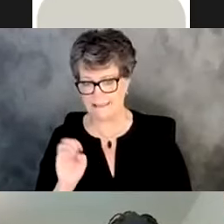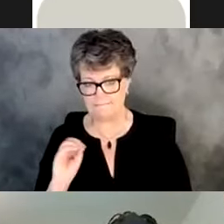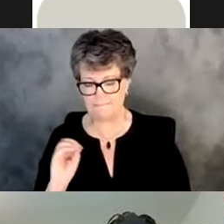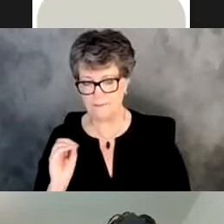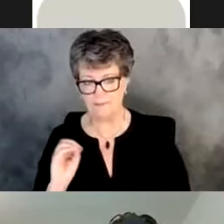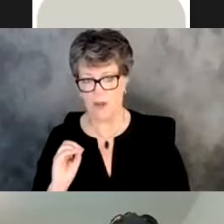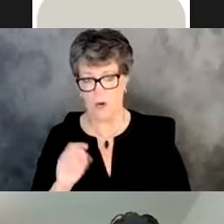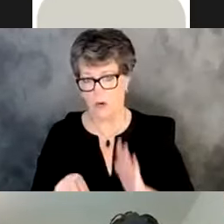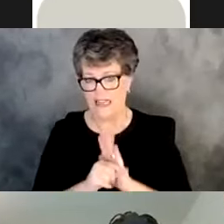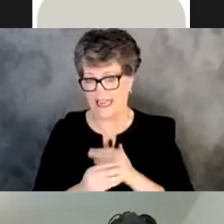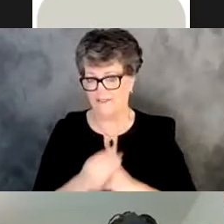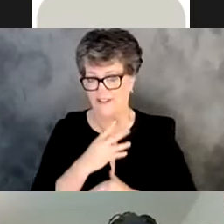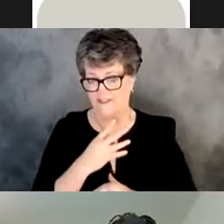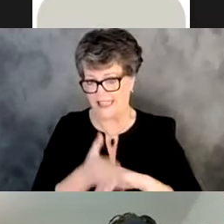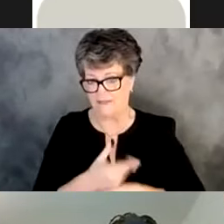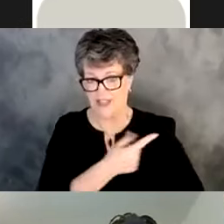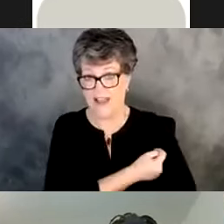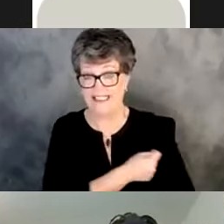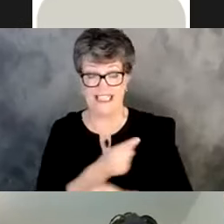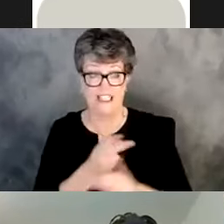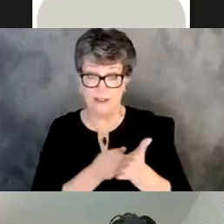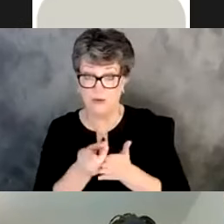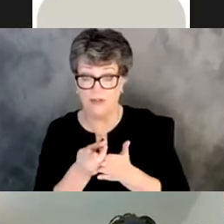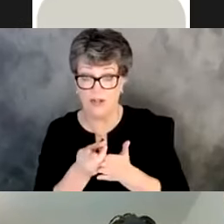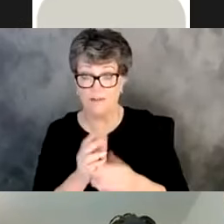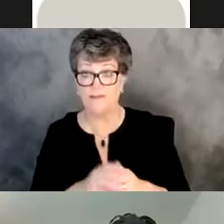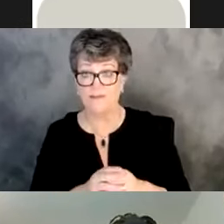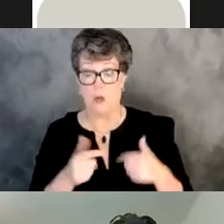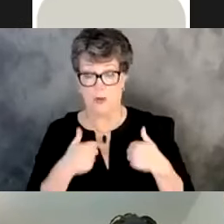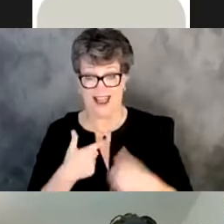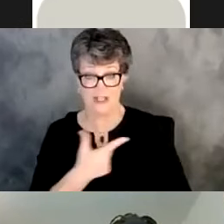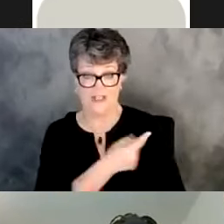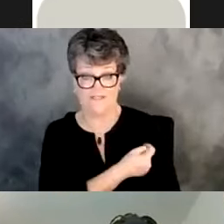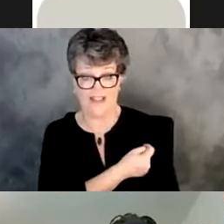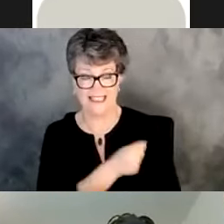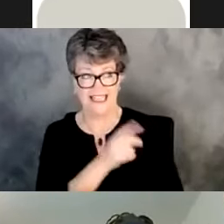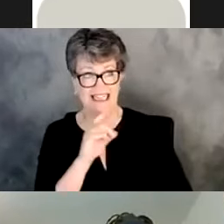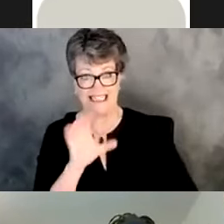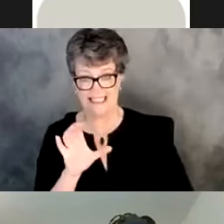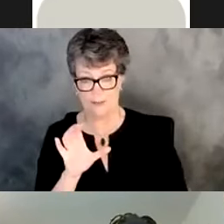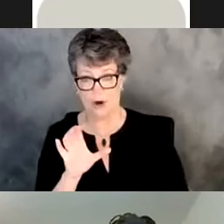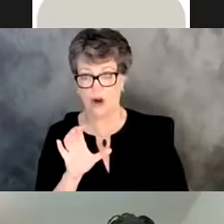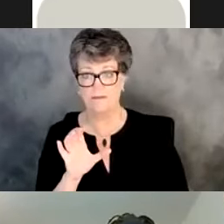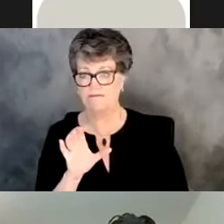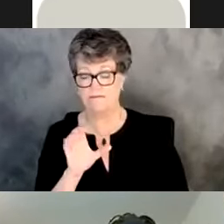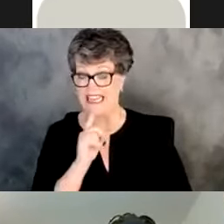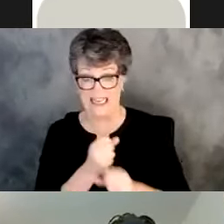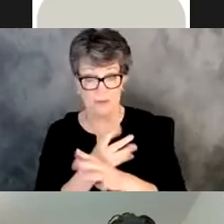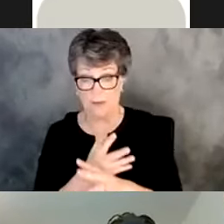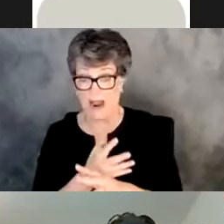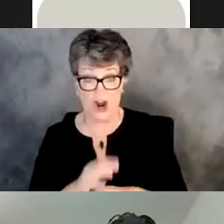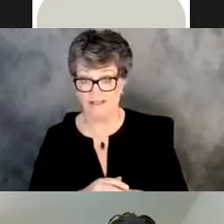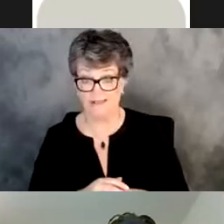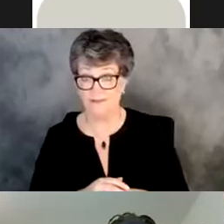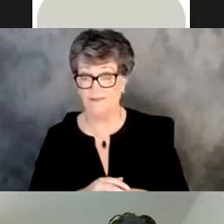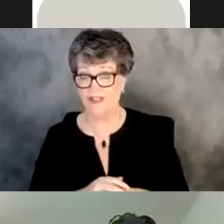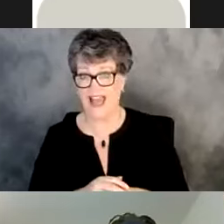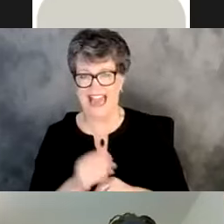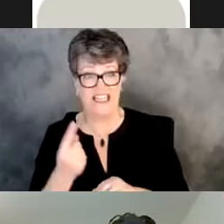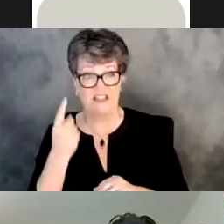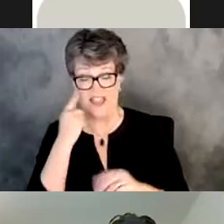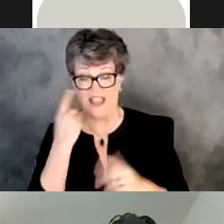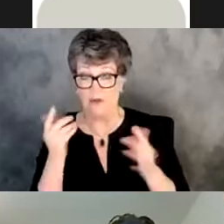side effects following this. I mean, to be truthful, when I took the vaccine in December, I didn't prepare. I didn't think it was going to be